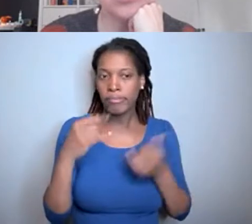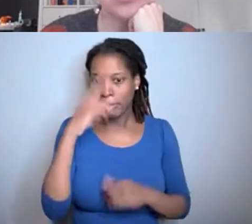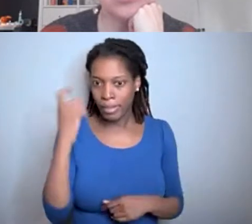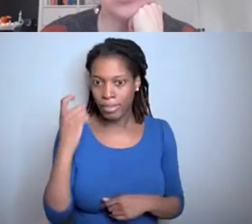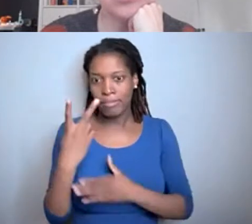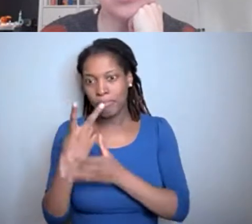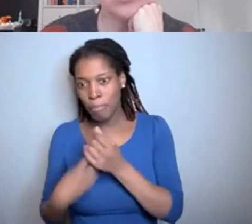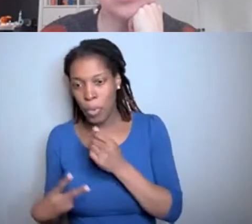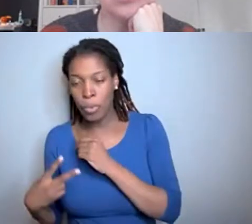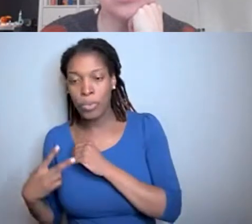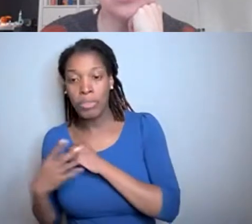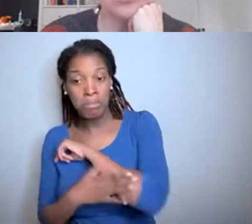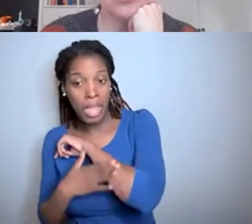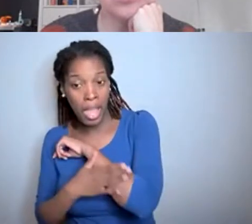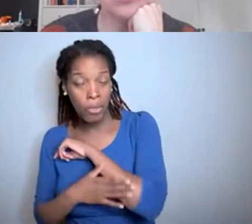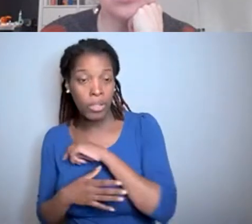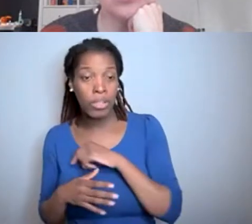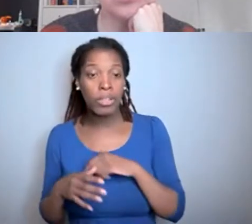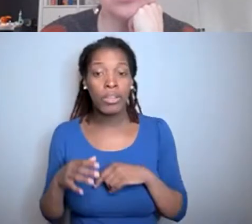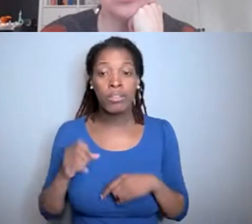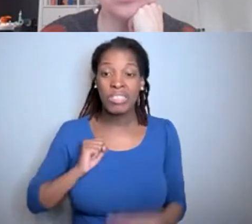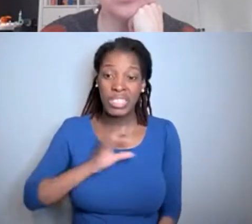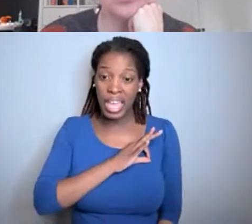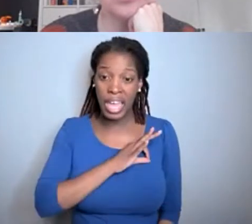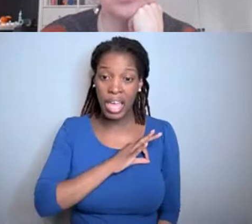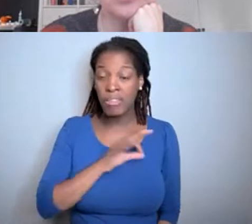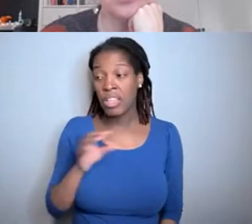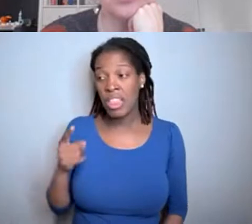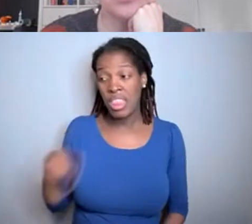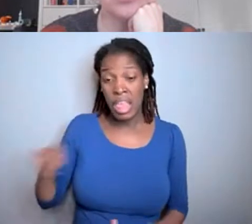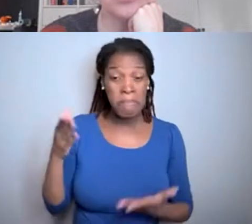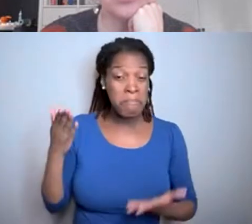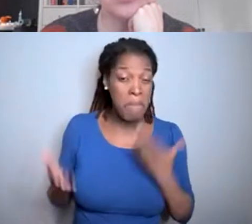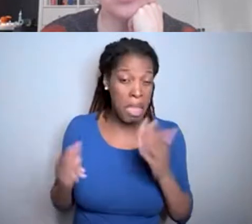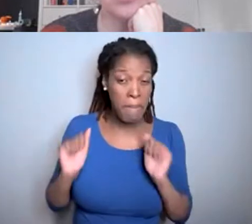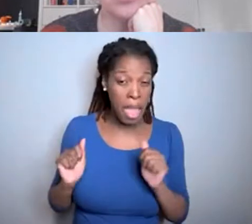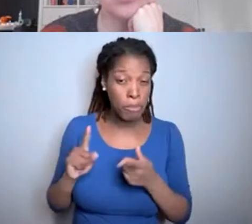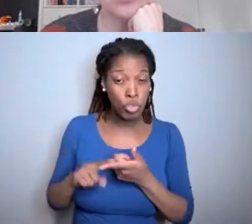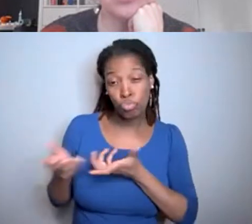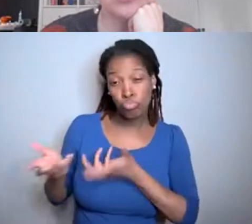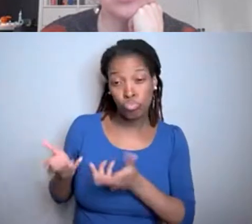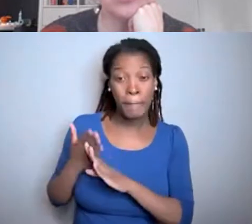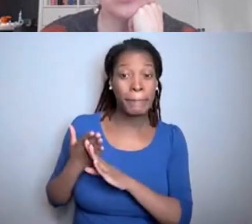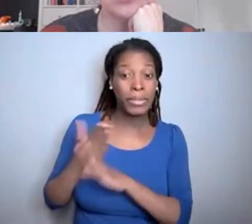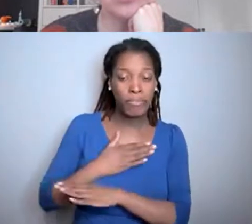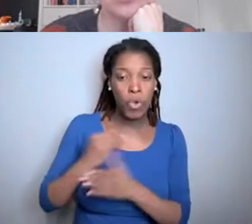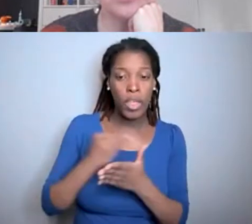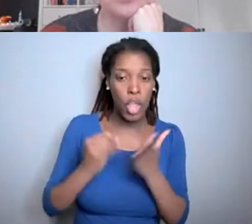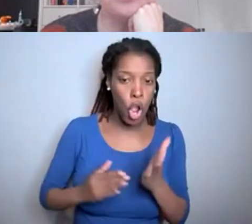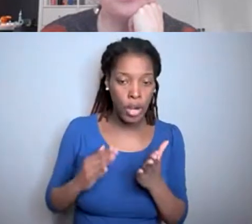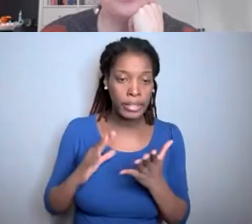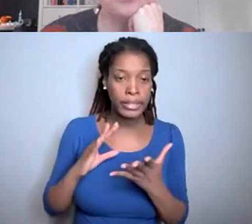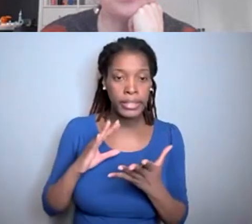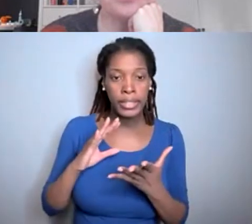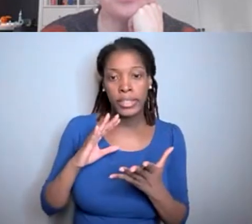can do before the artist comes on board um but all that to say we are hoping yes we are hoping that there